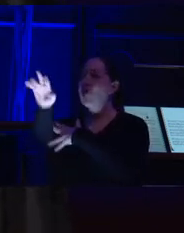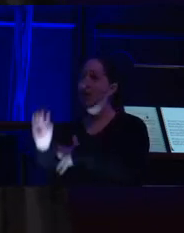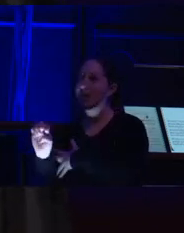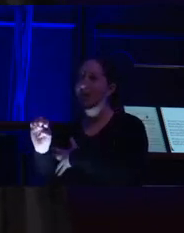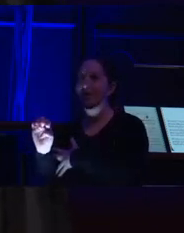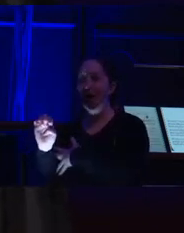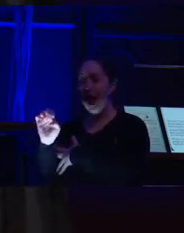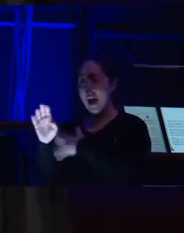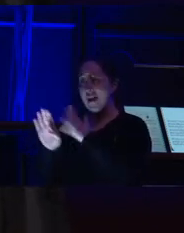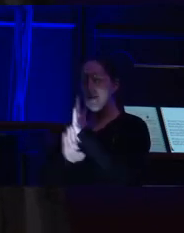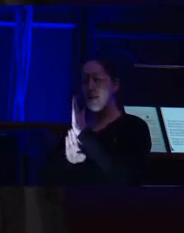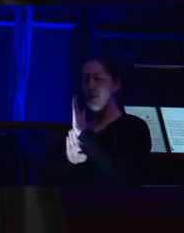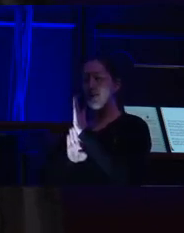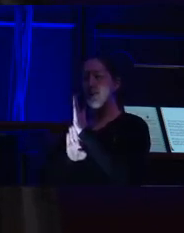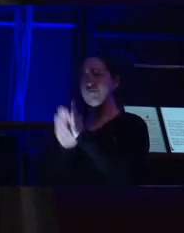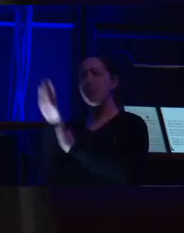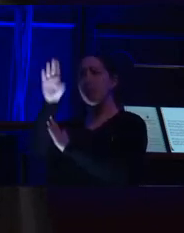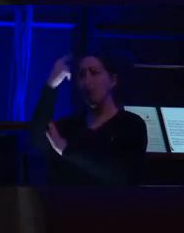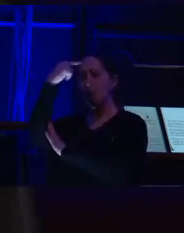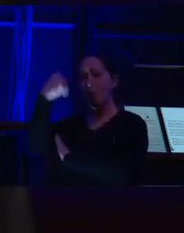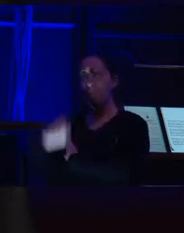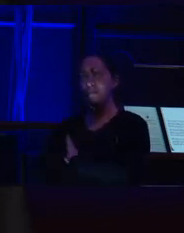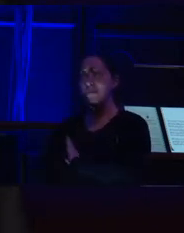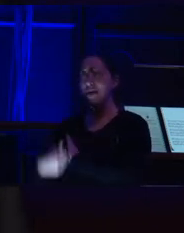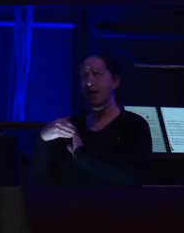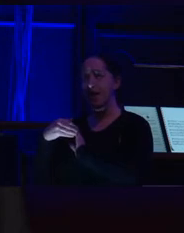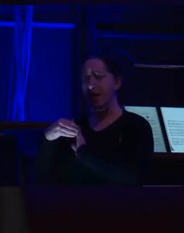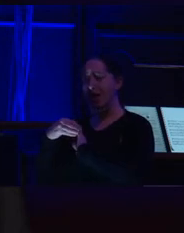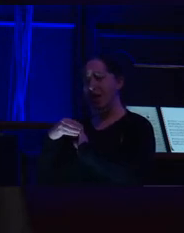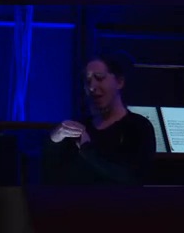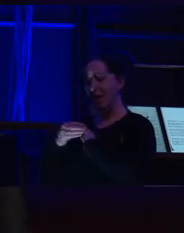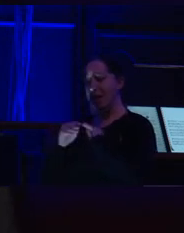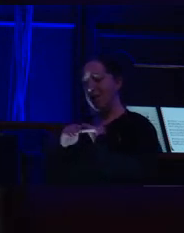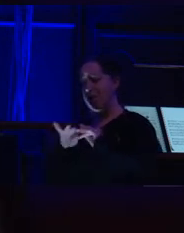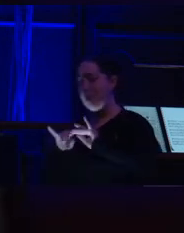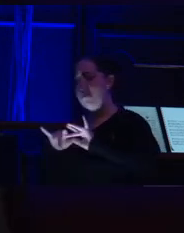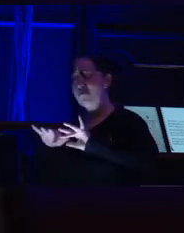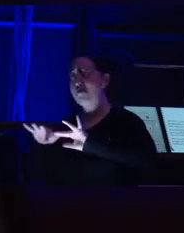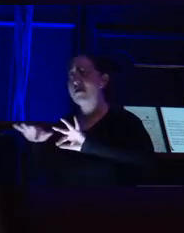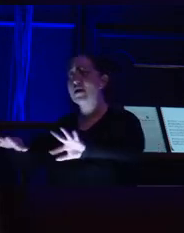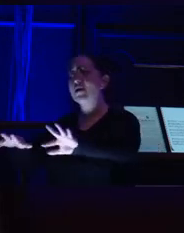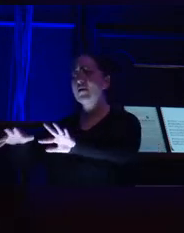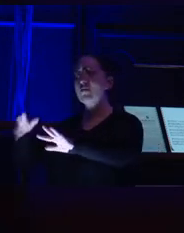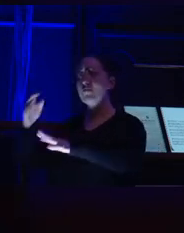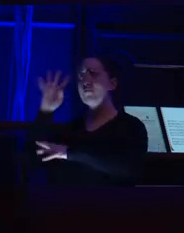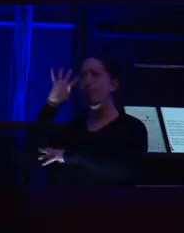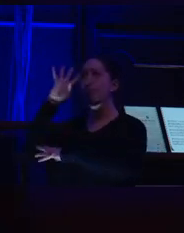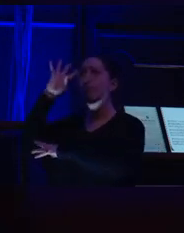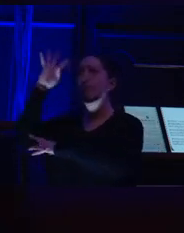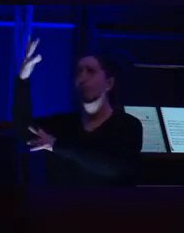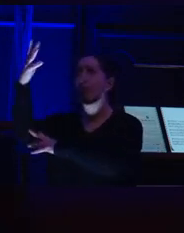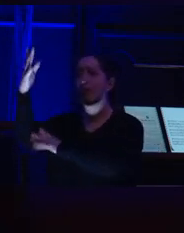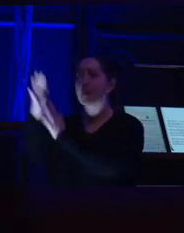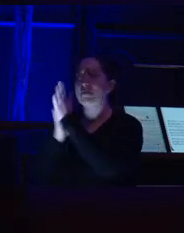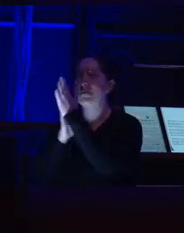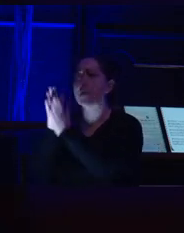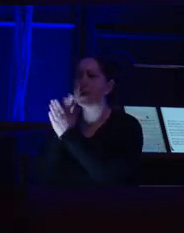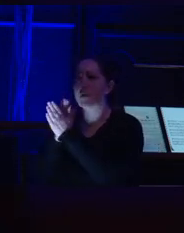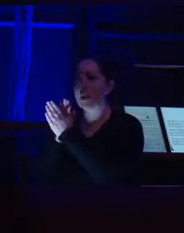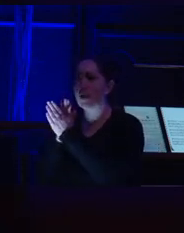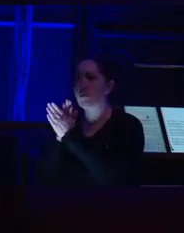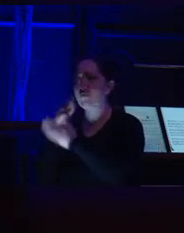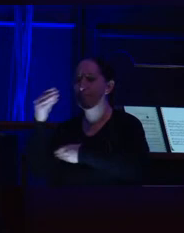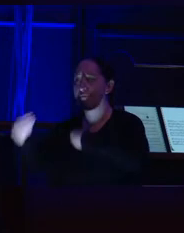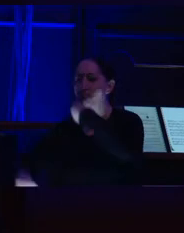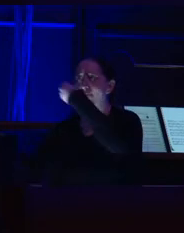fostered growth for me, it breeds innovation and creativity amongst all to whom it